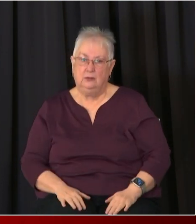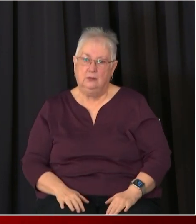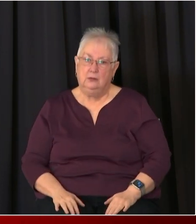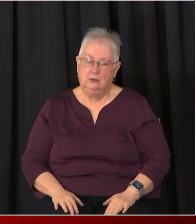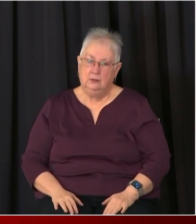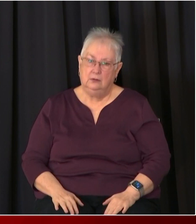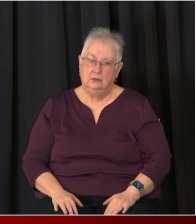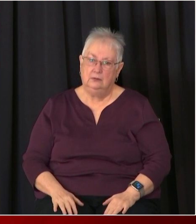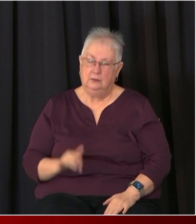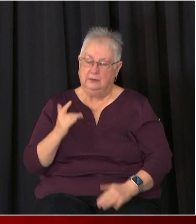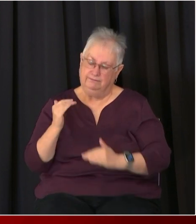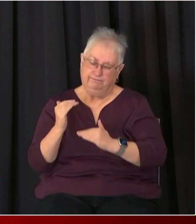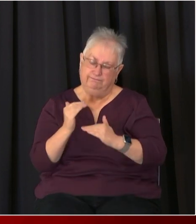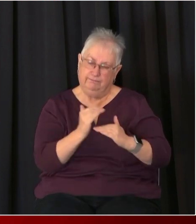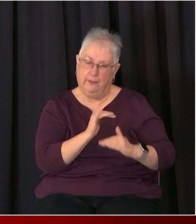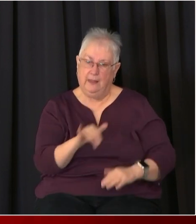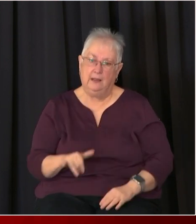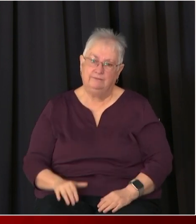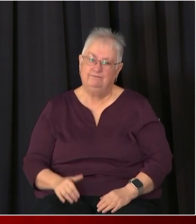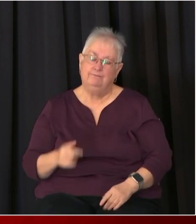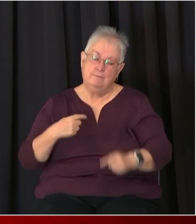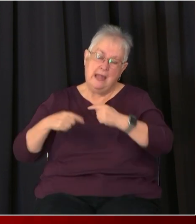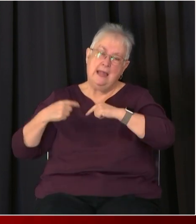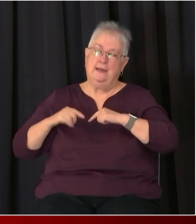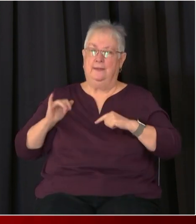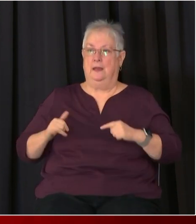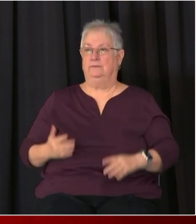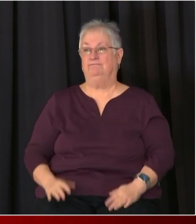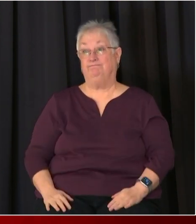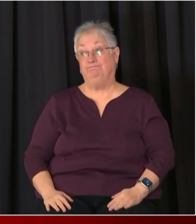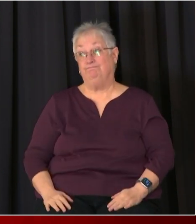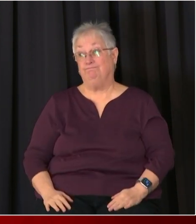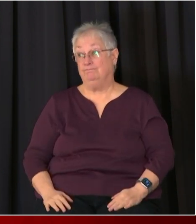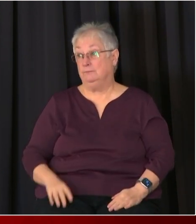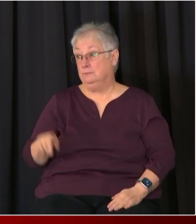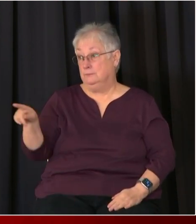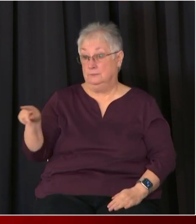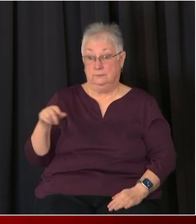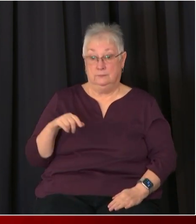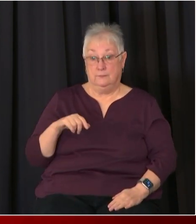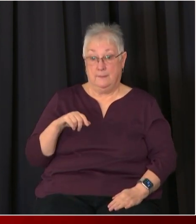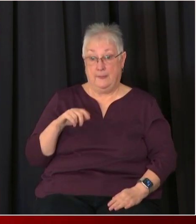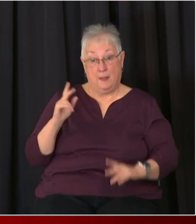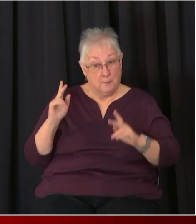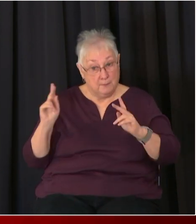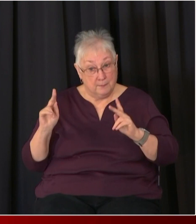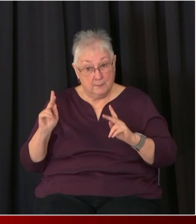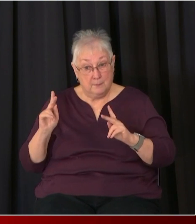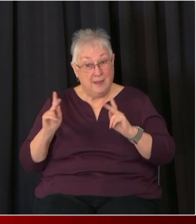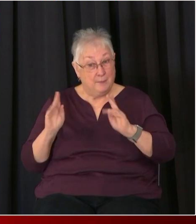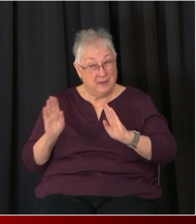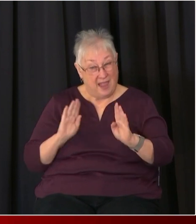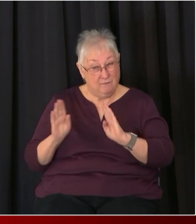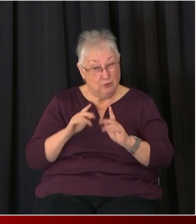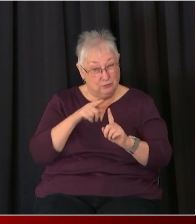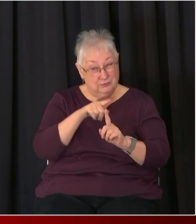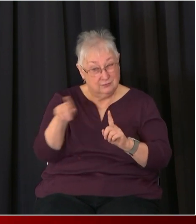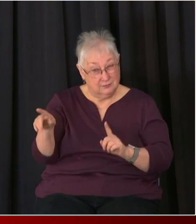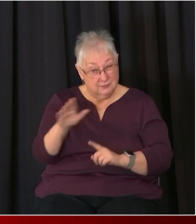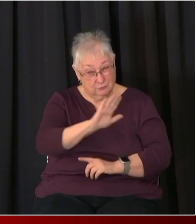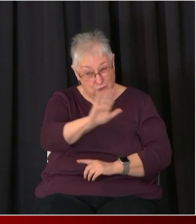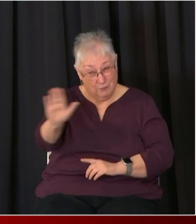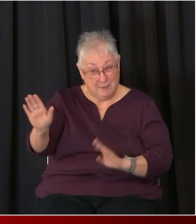It sounds like, obviously you guys have been hammering this point, but it's people behavior and activity that is causing what we're seeing in